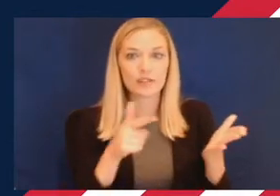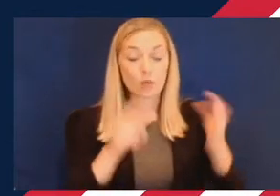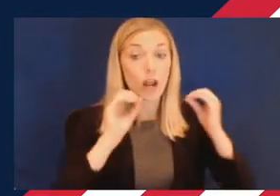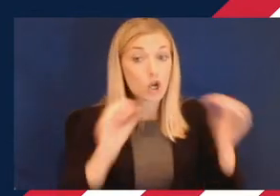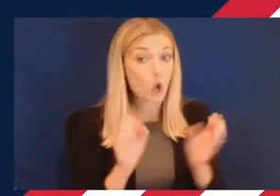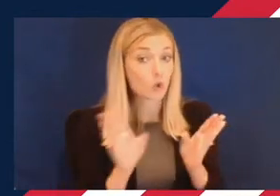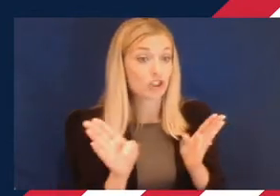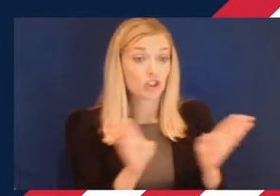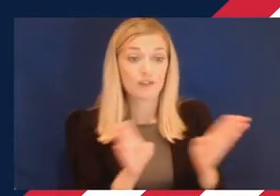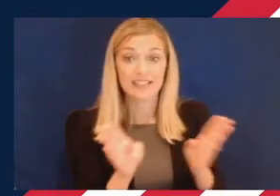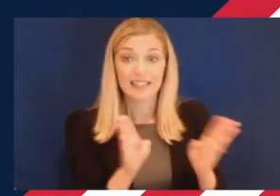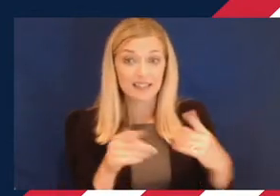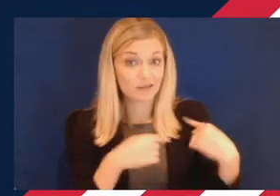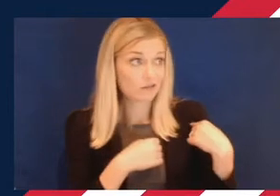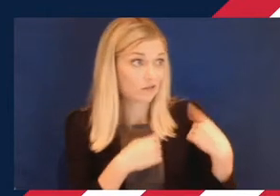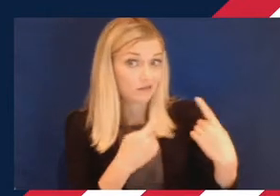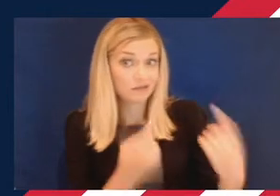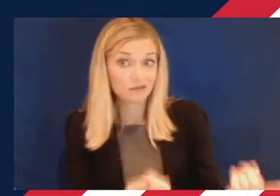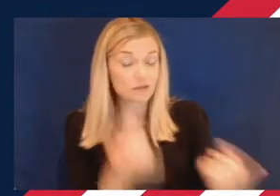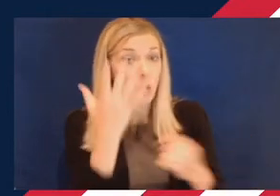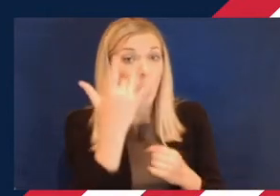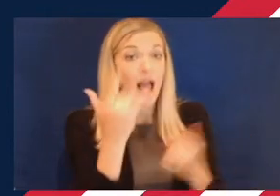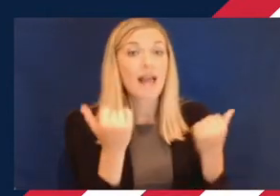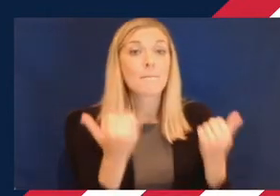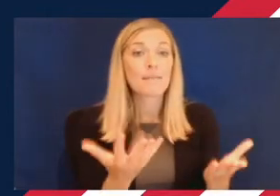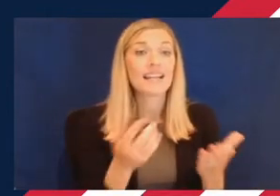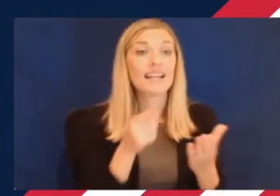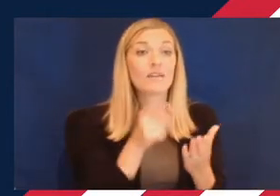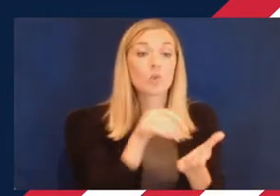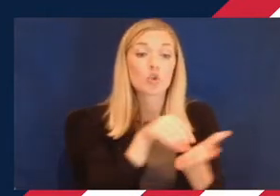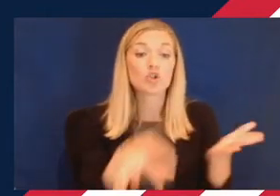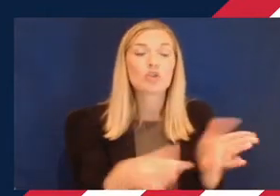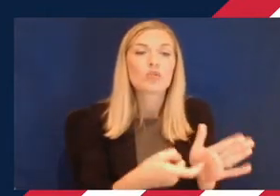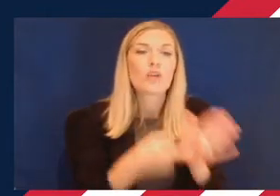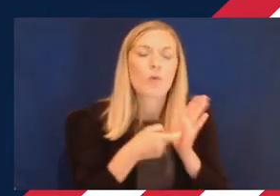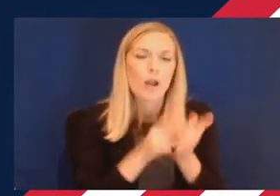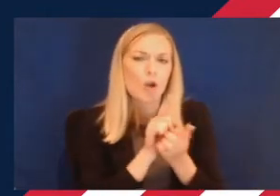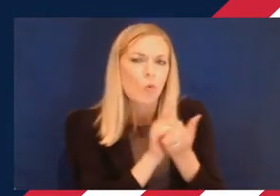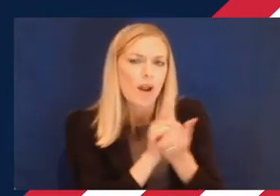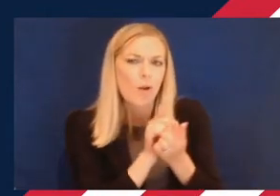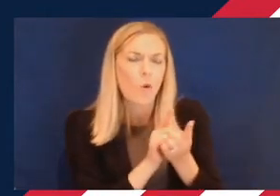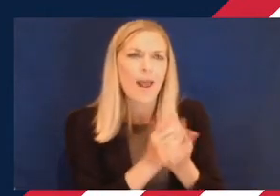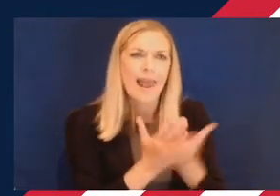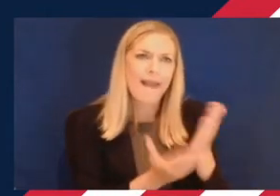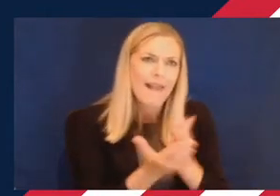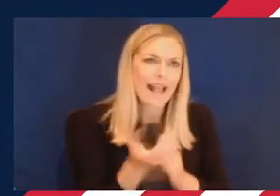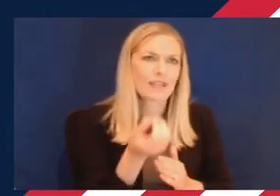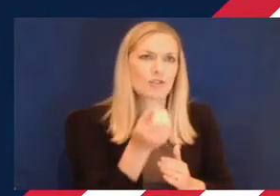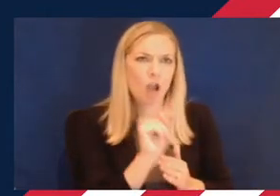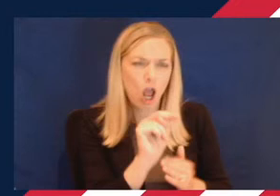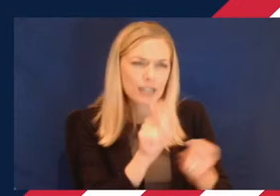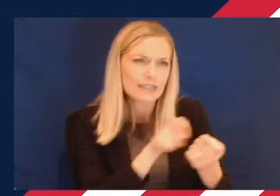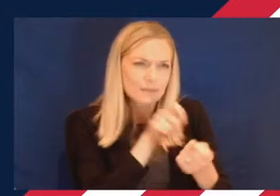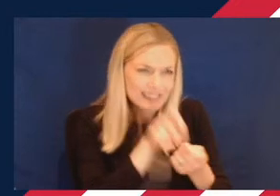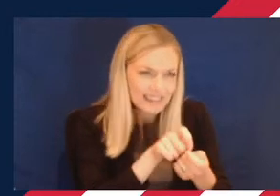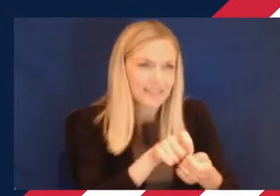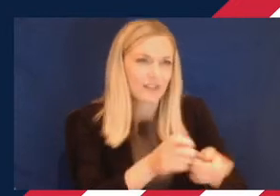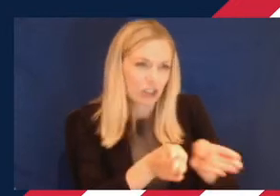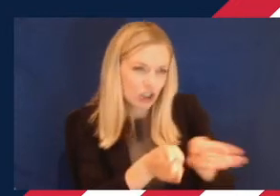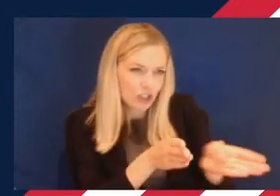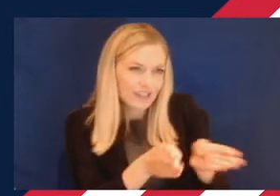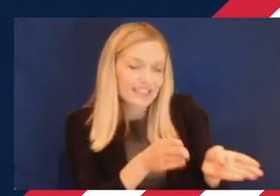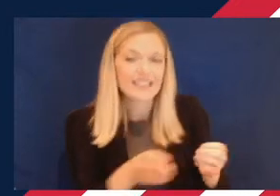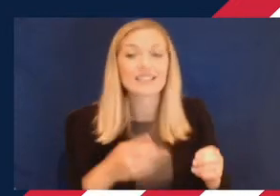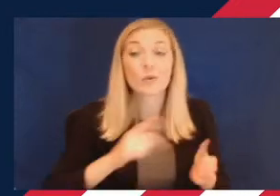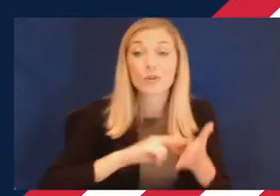one-on-one, many of them are hands-on. We're going to need students that need more specific and more time with different